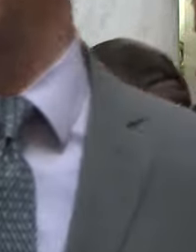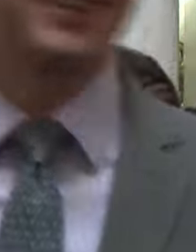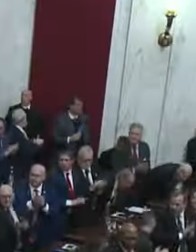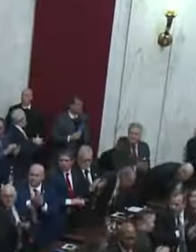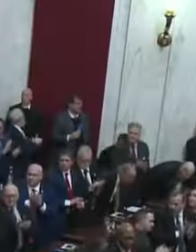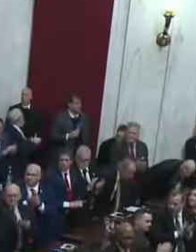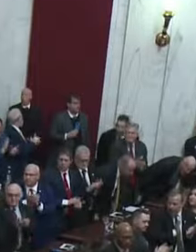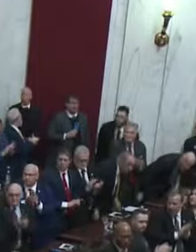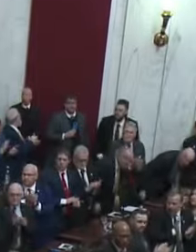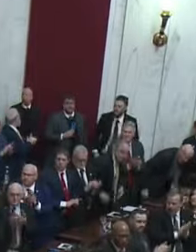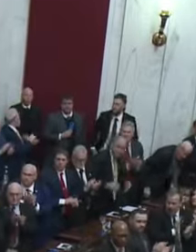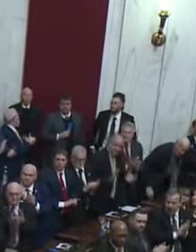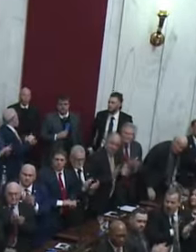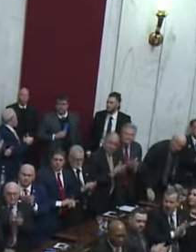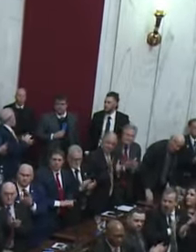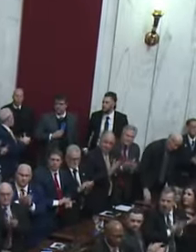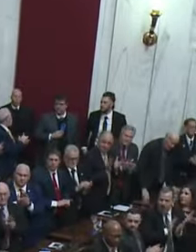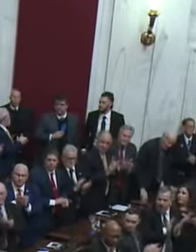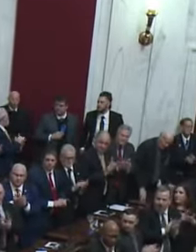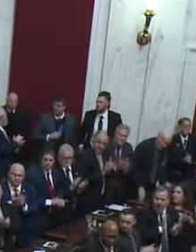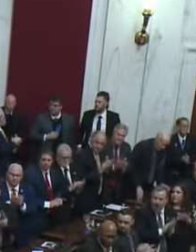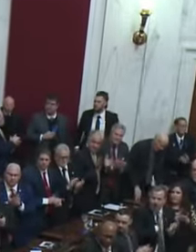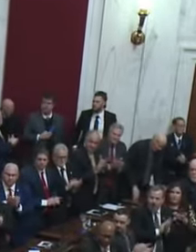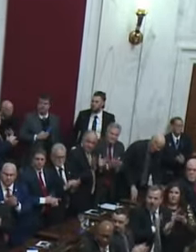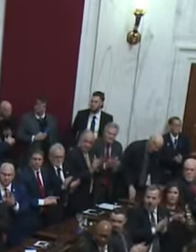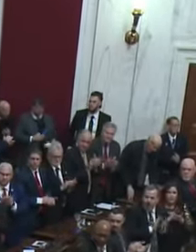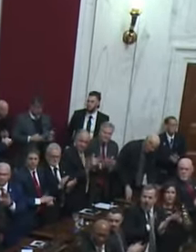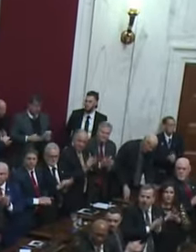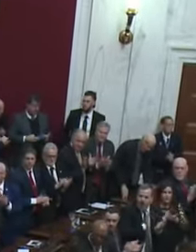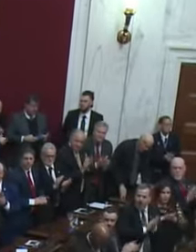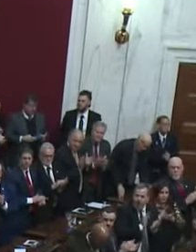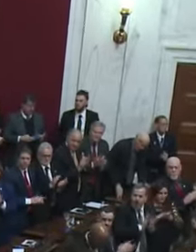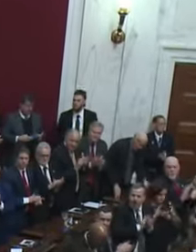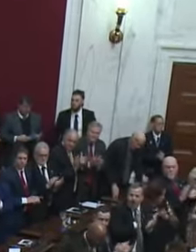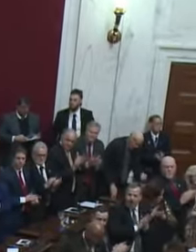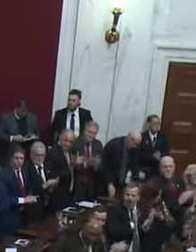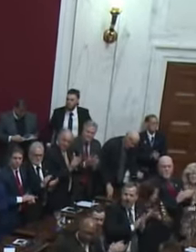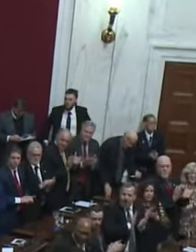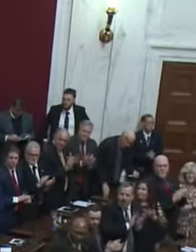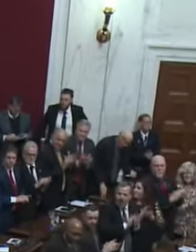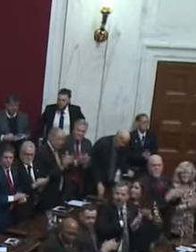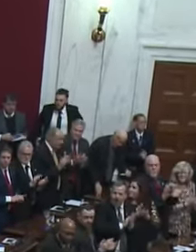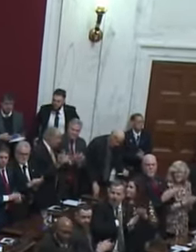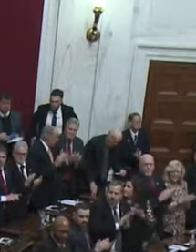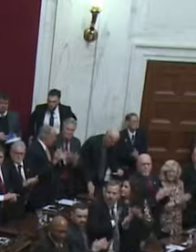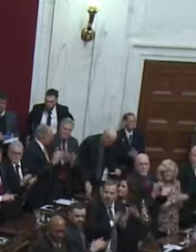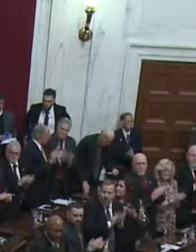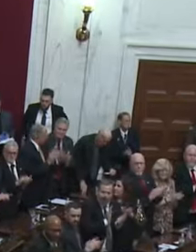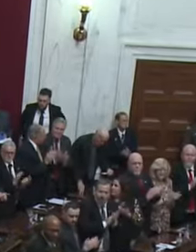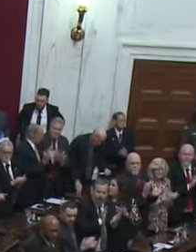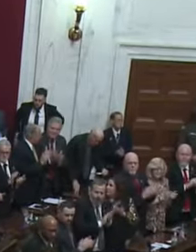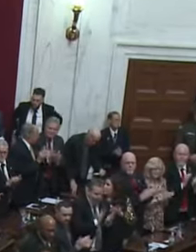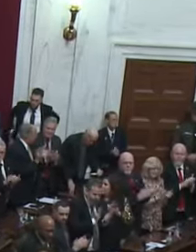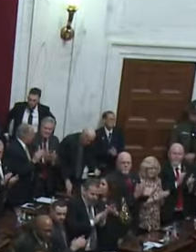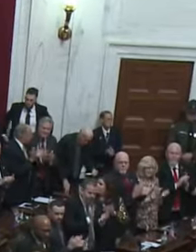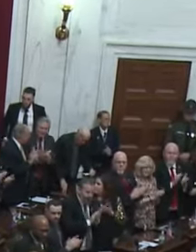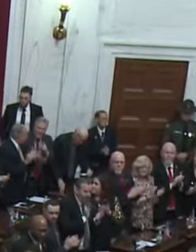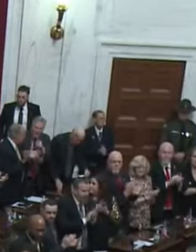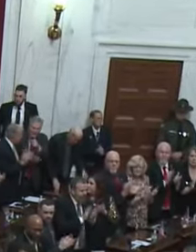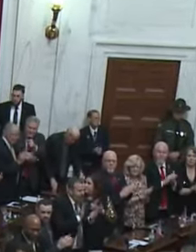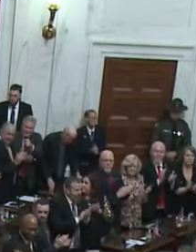by the doorkeeper. And for the eighth and final time, our two-term governor, Jim